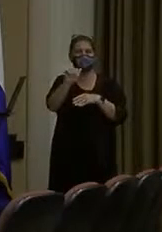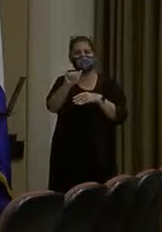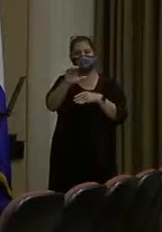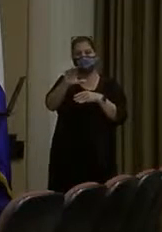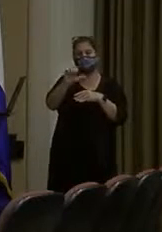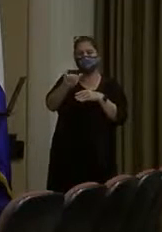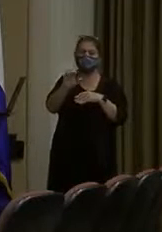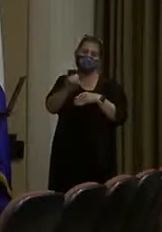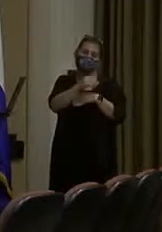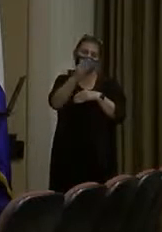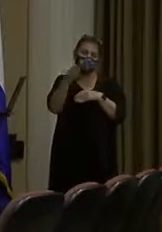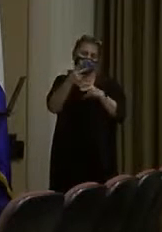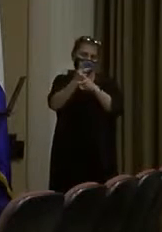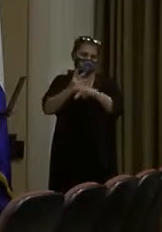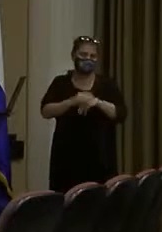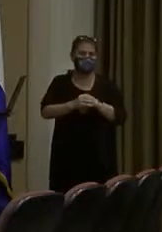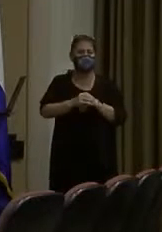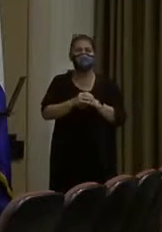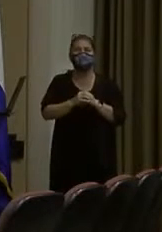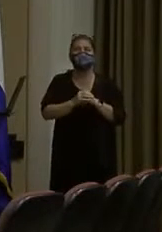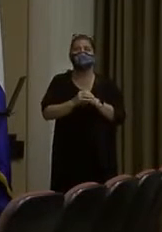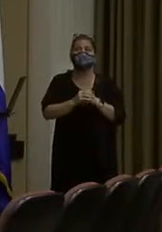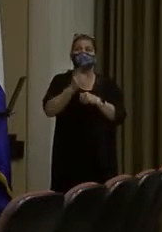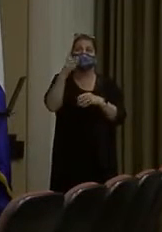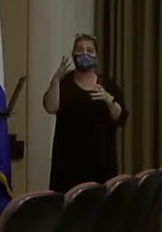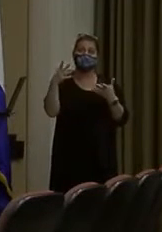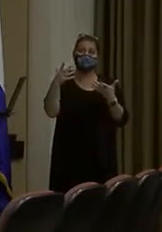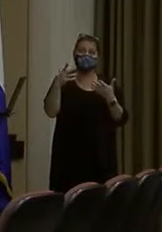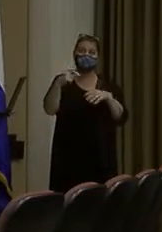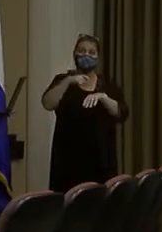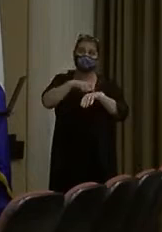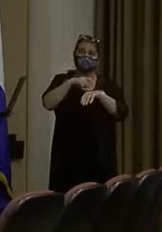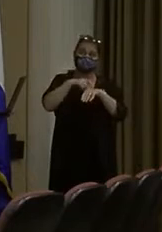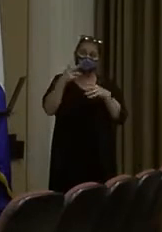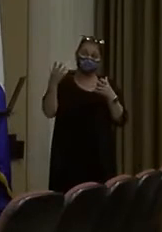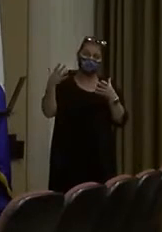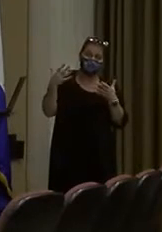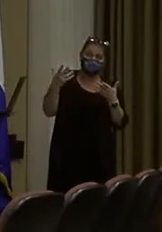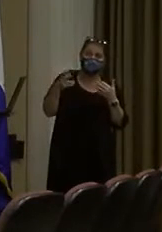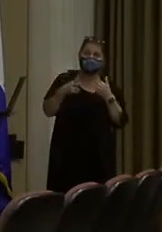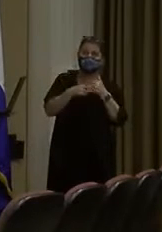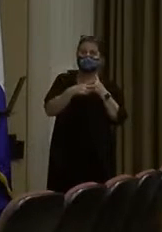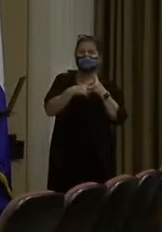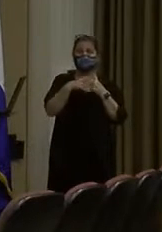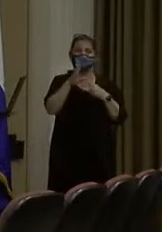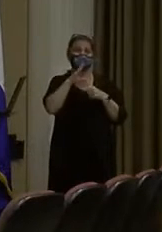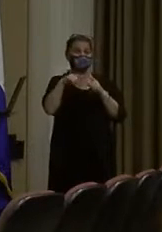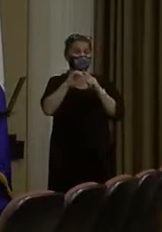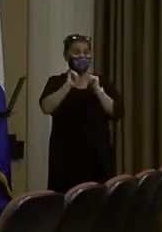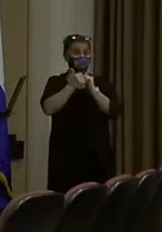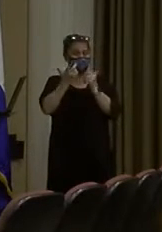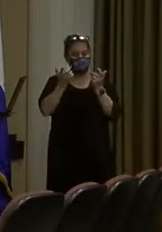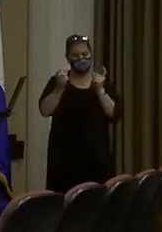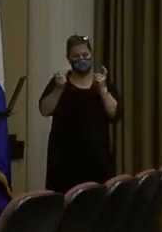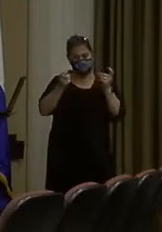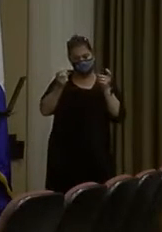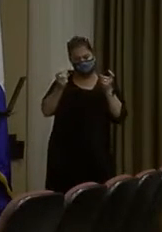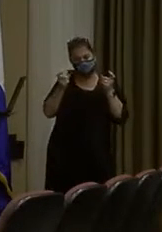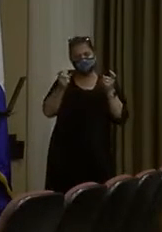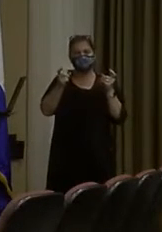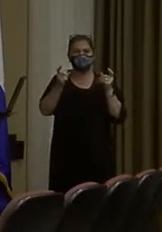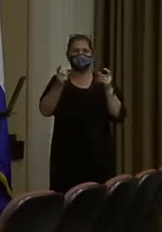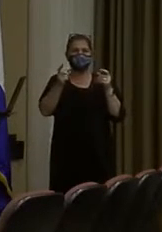Act, or Obamacare. So for the sake of time now, as I wind down, let's talk about how we can leverage the